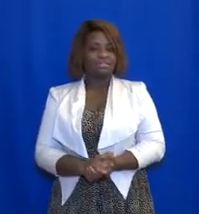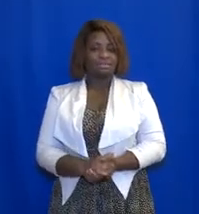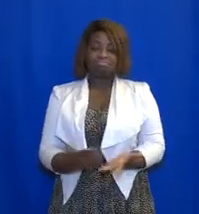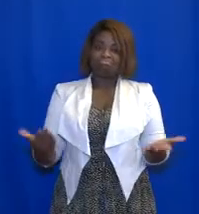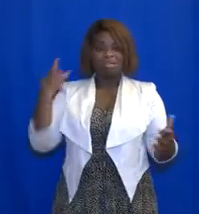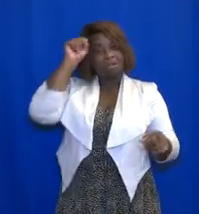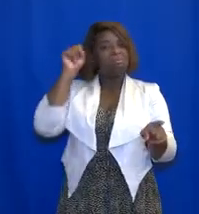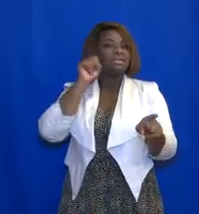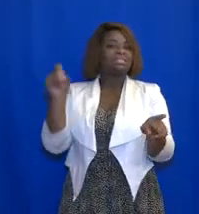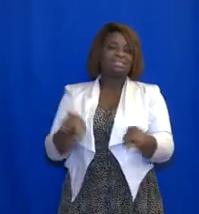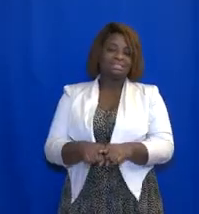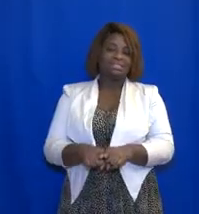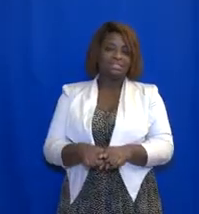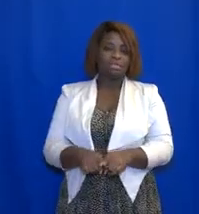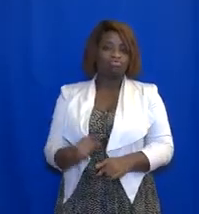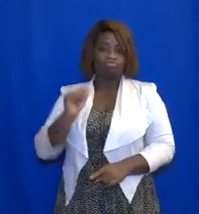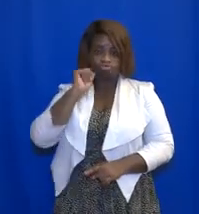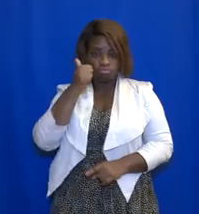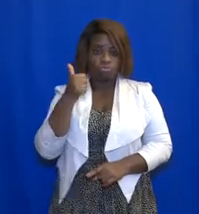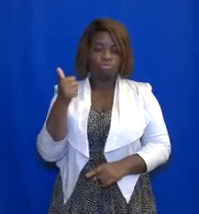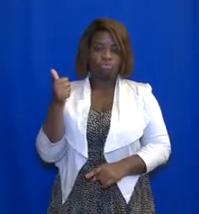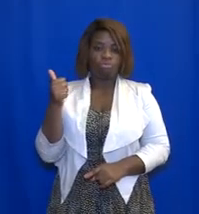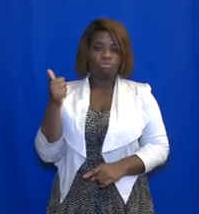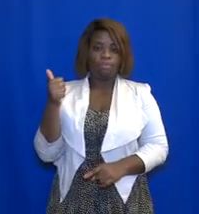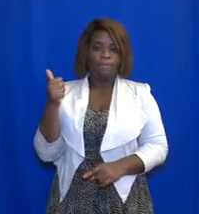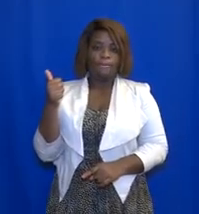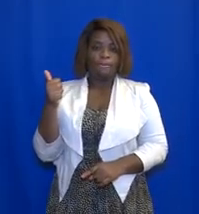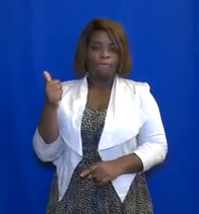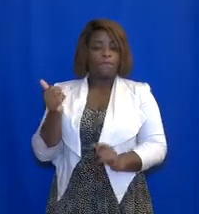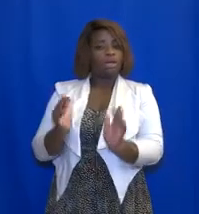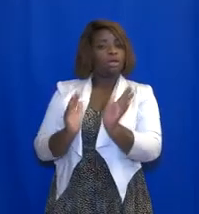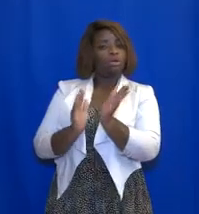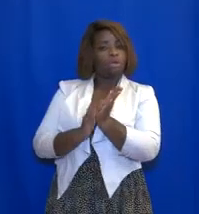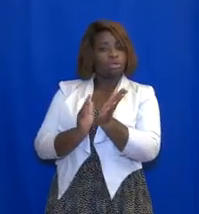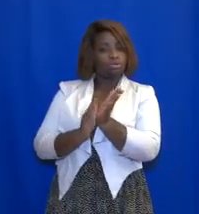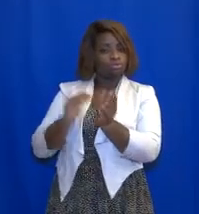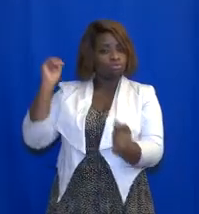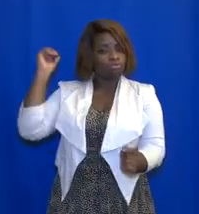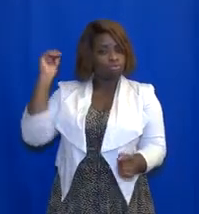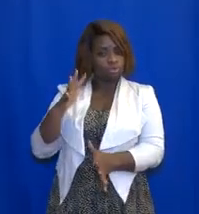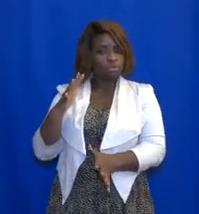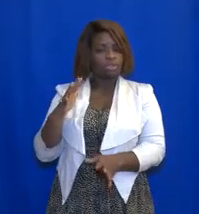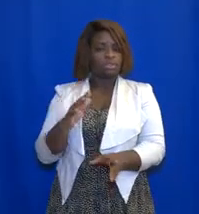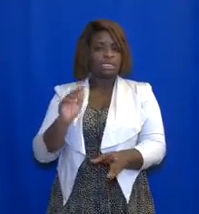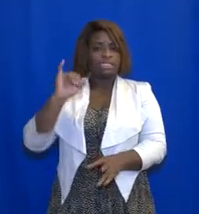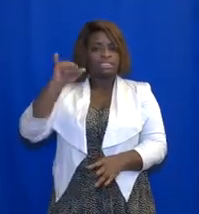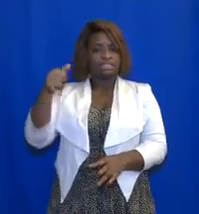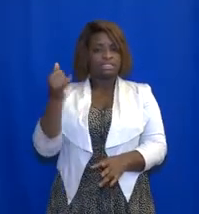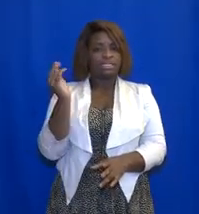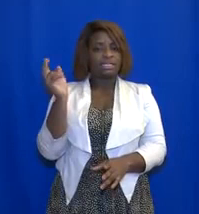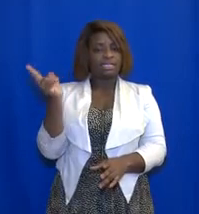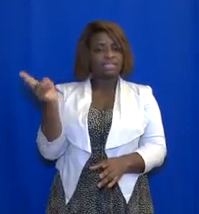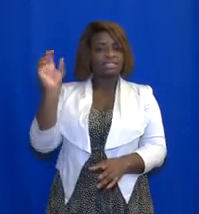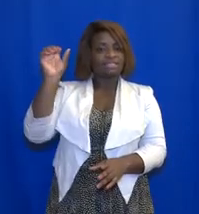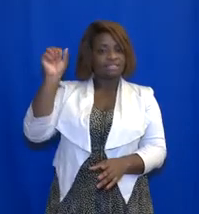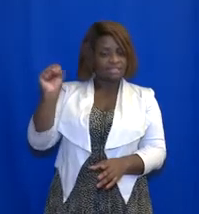Enyanum, if you are Chineko, you must school for award JHS3. Besan could